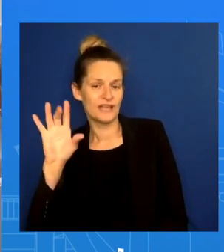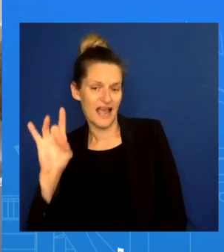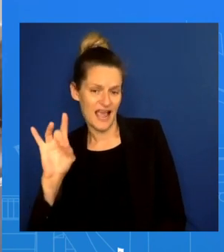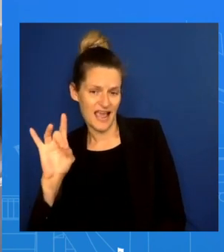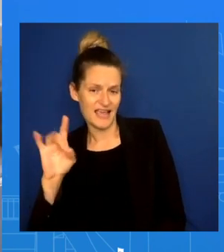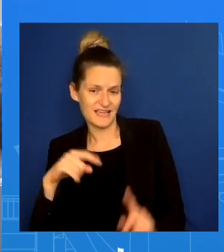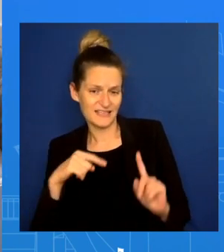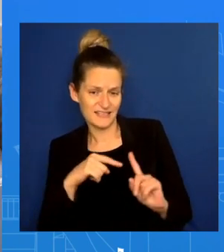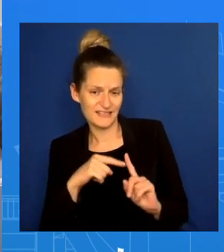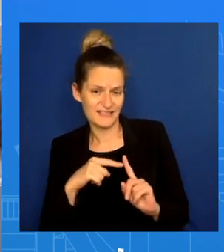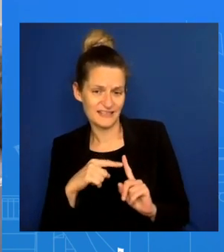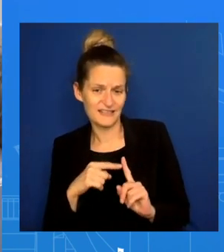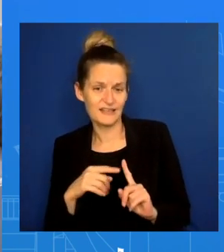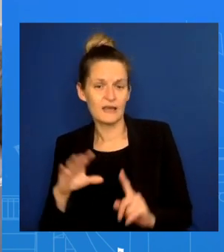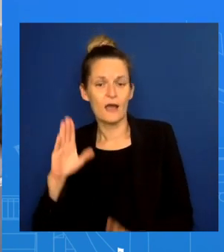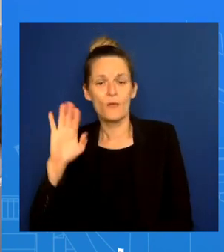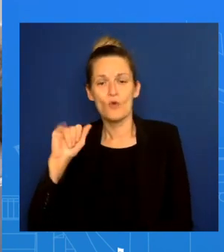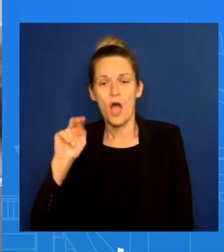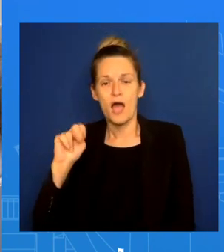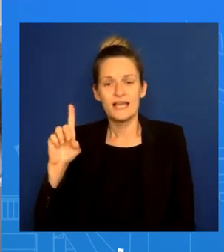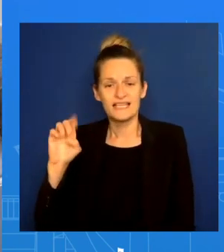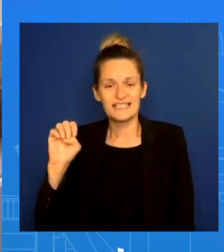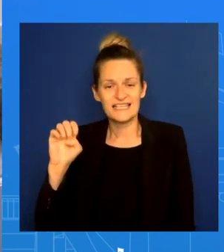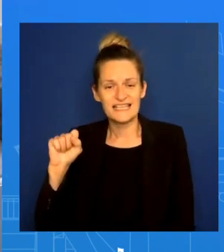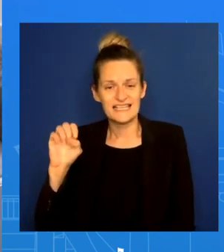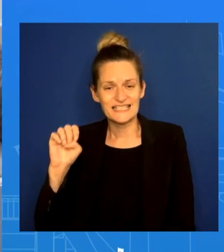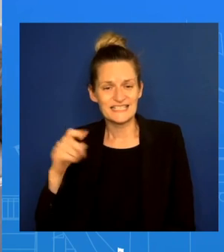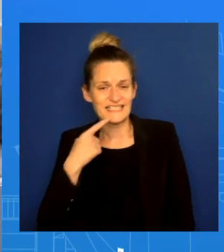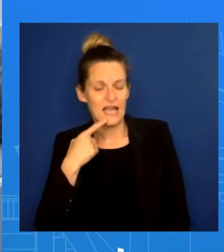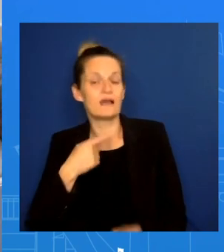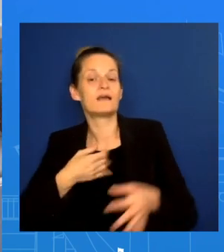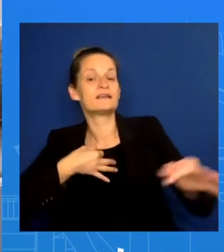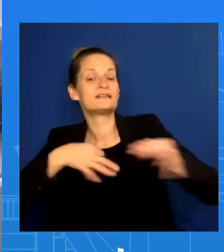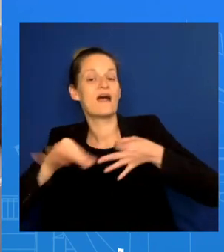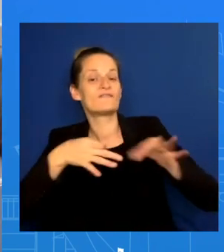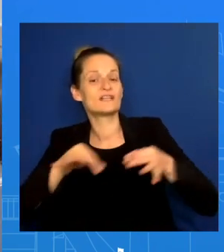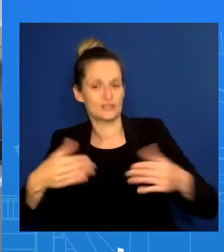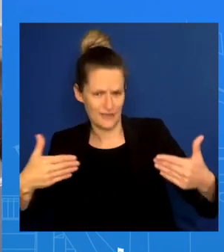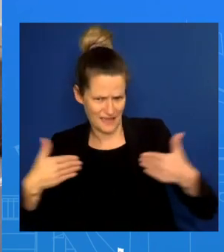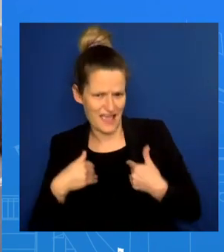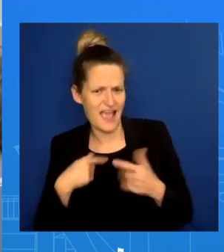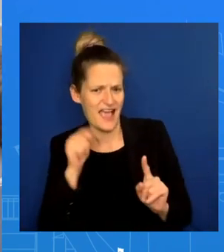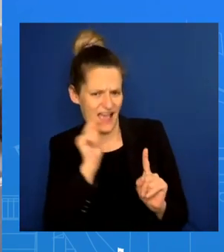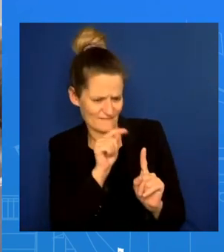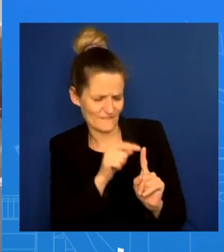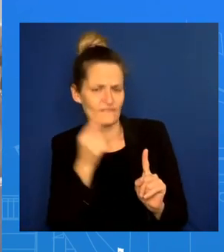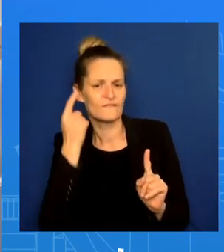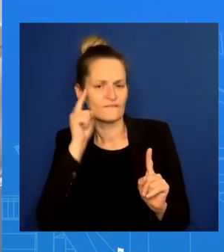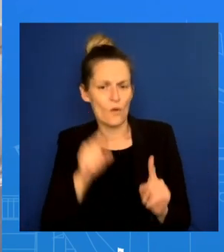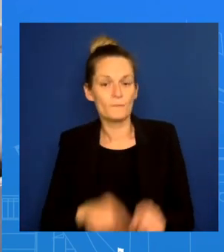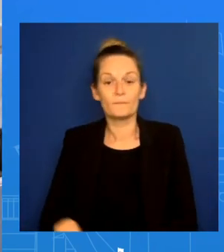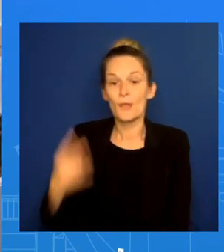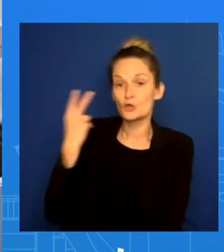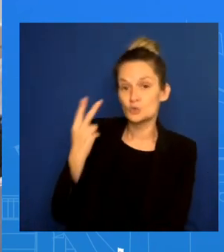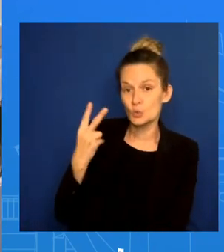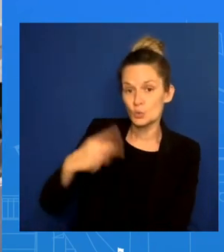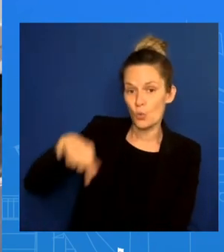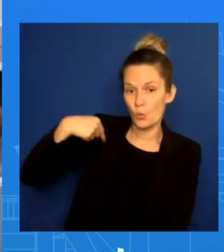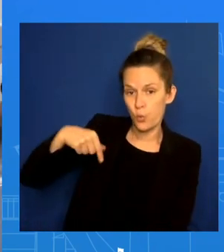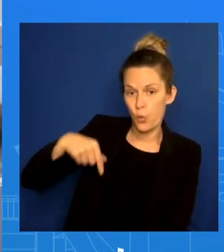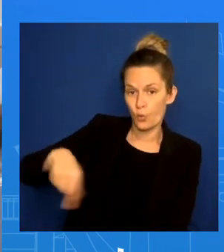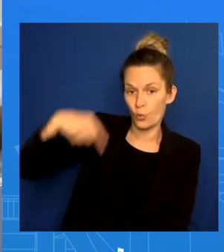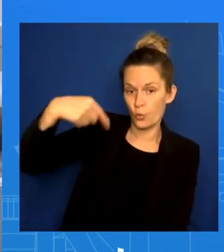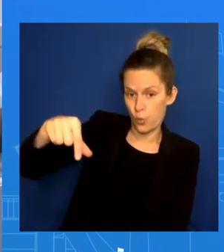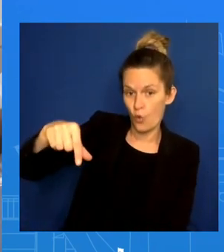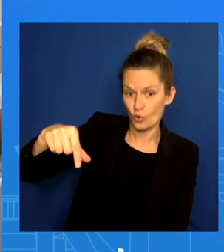which is two consecutive quarters of negative growth. I can tell you this. And yesterday he said two negative quarters of